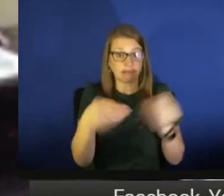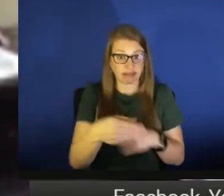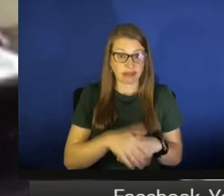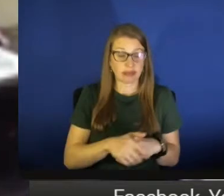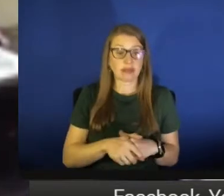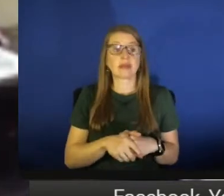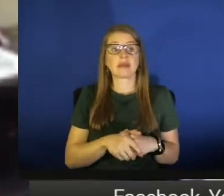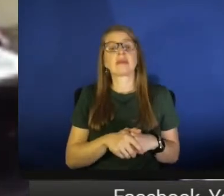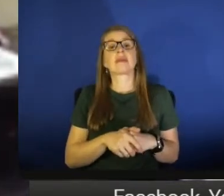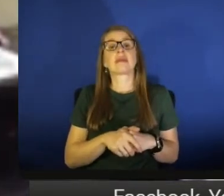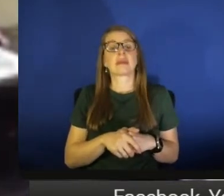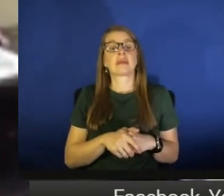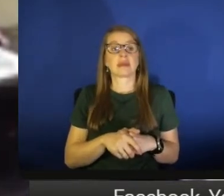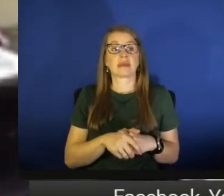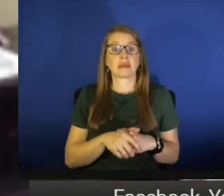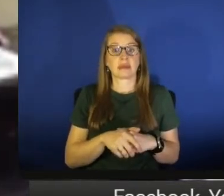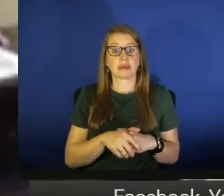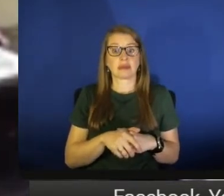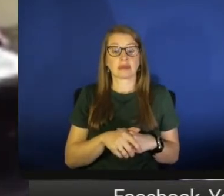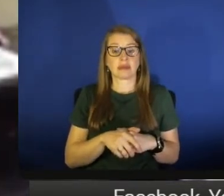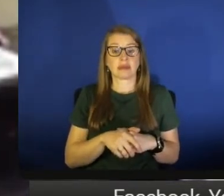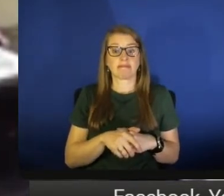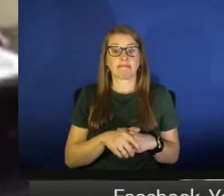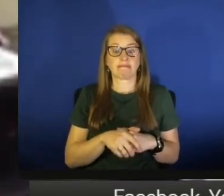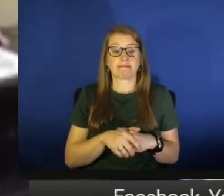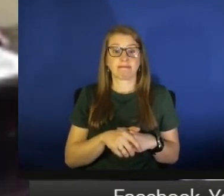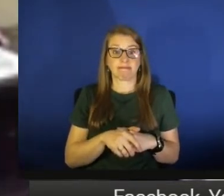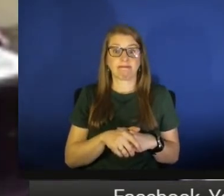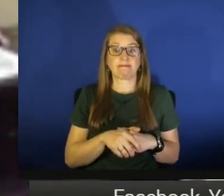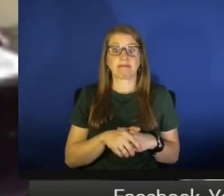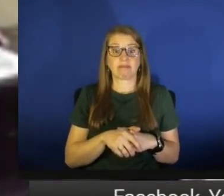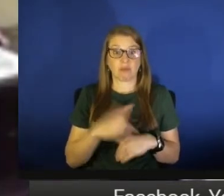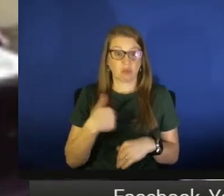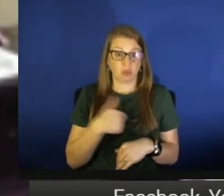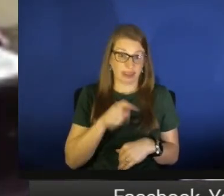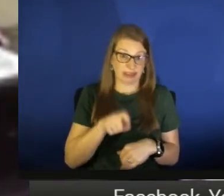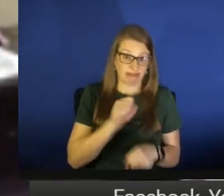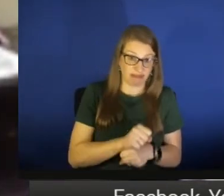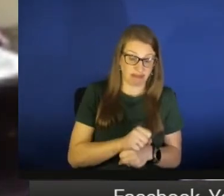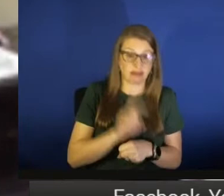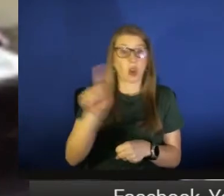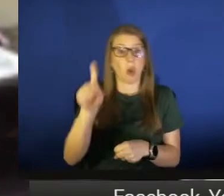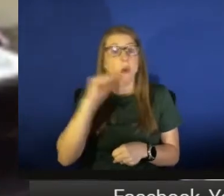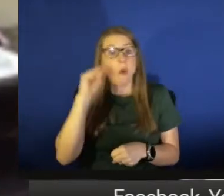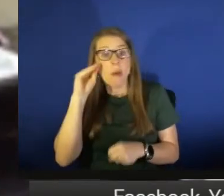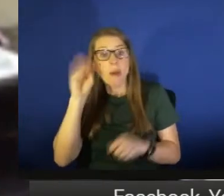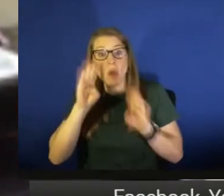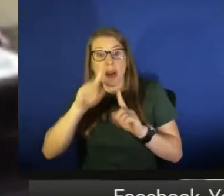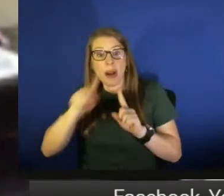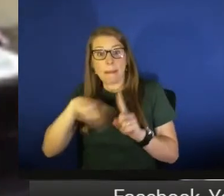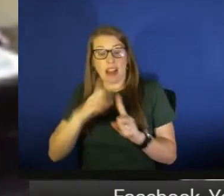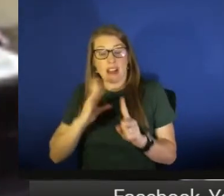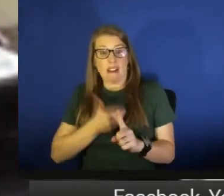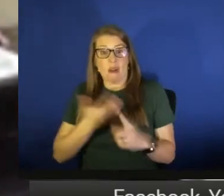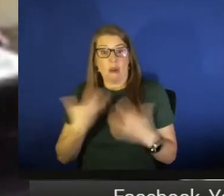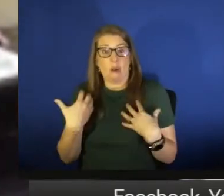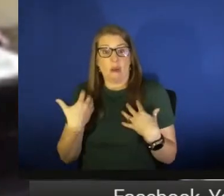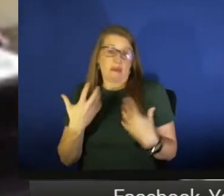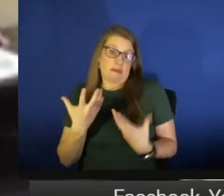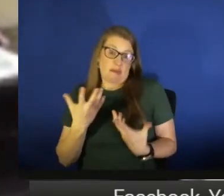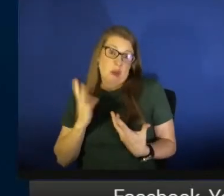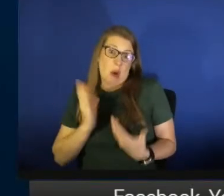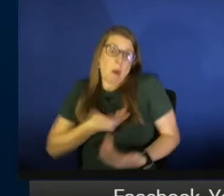we were all living it ourselves too. So we had to, work and then go home and worry about our own mental health and that kind of thing.